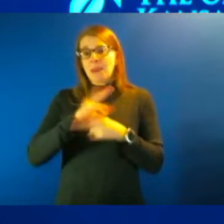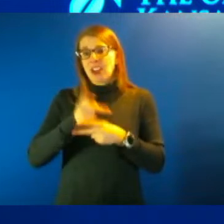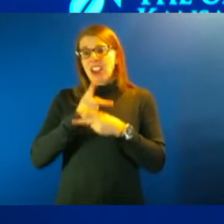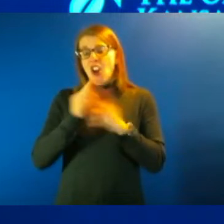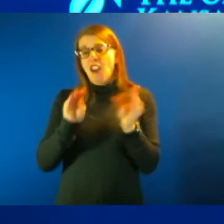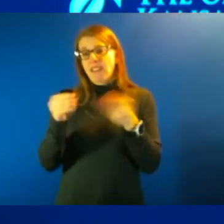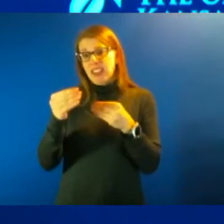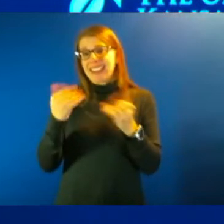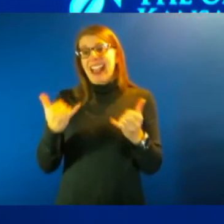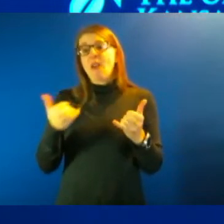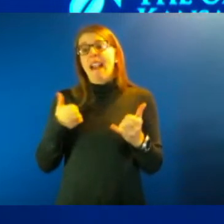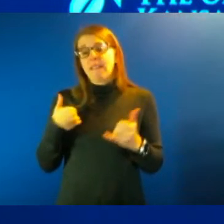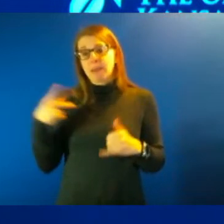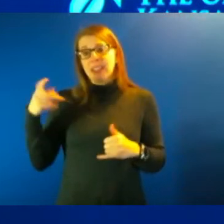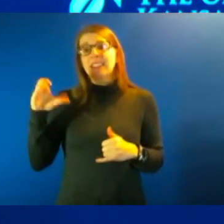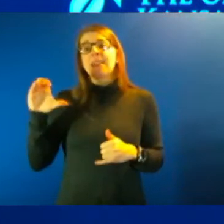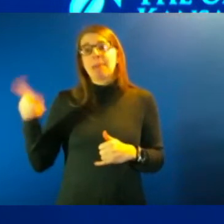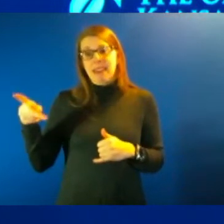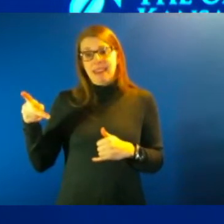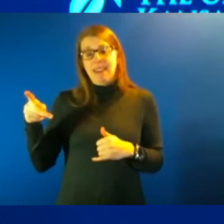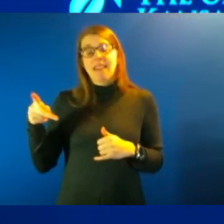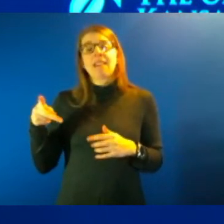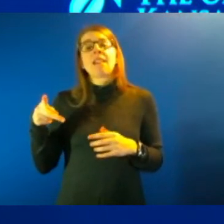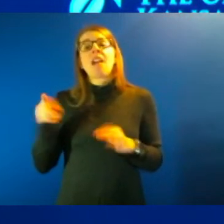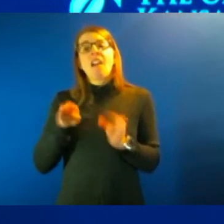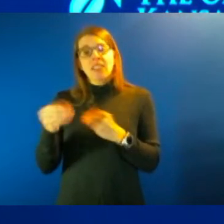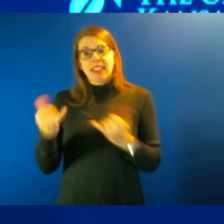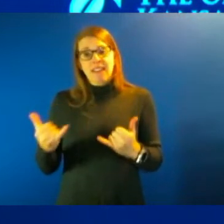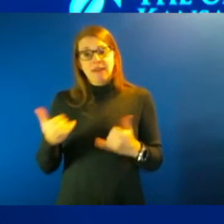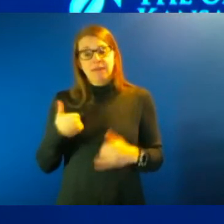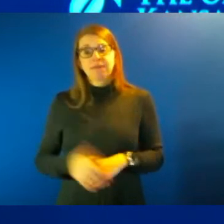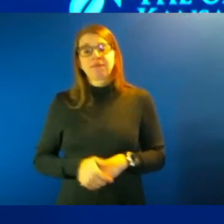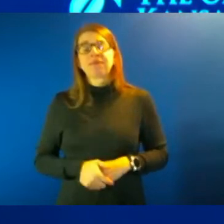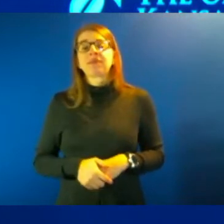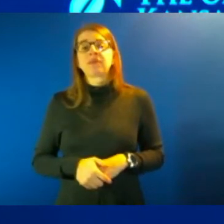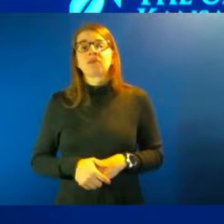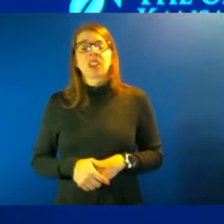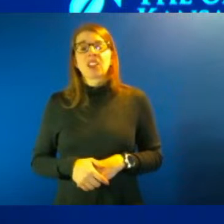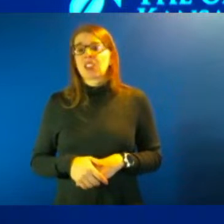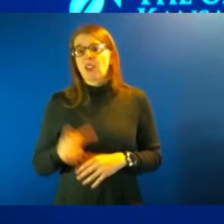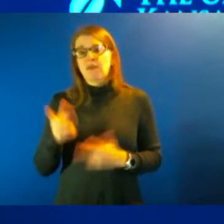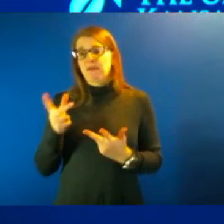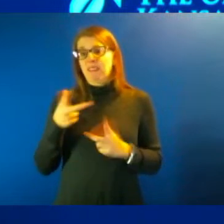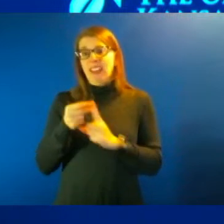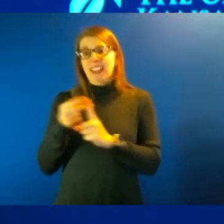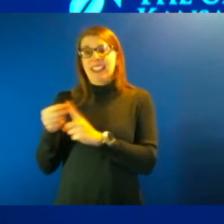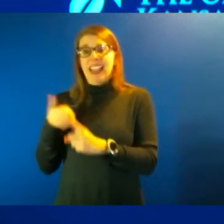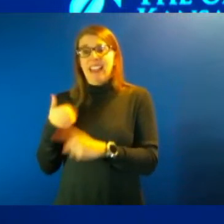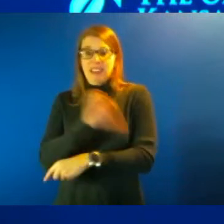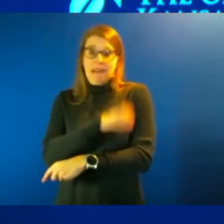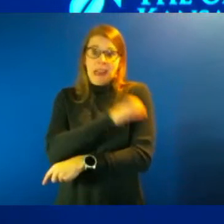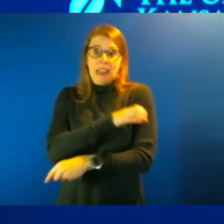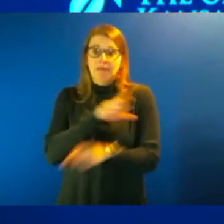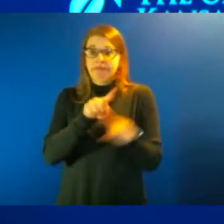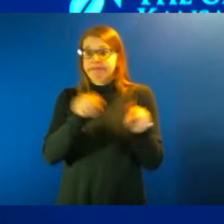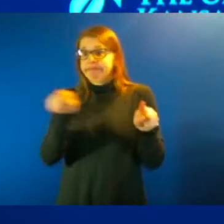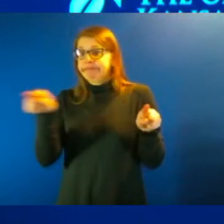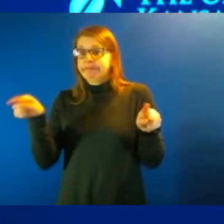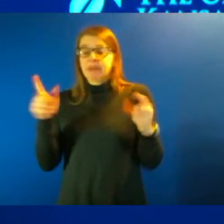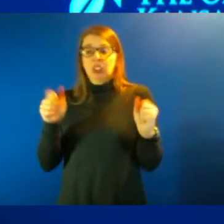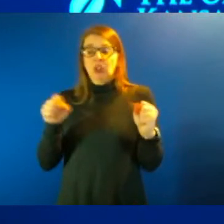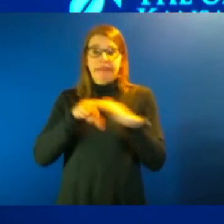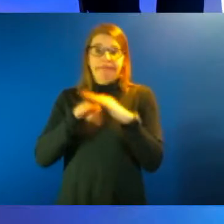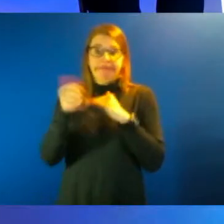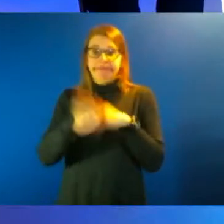So that's so much better than it was in the beginning. We have vaccine throughout our clinic, so if you come and see one of our providers, you can get a vaccine just from just about any clinic here. Yeah,